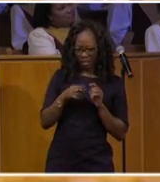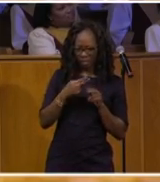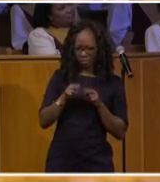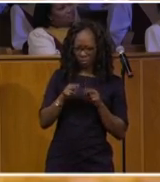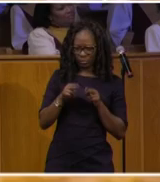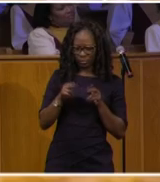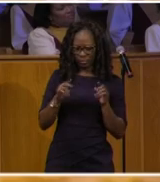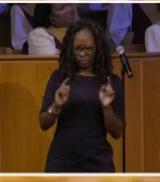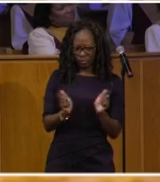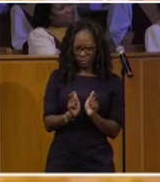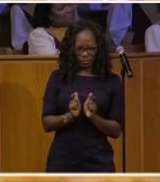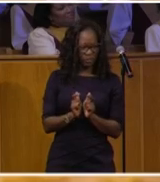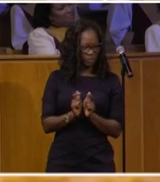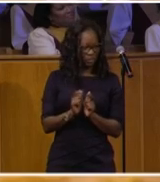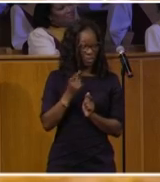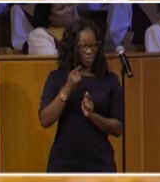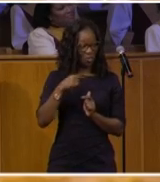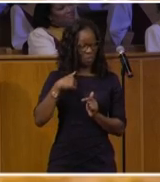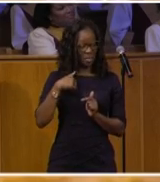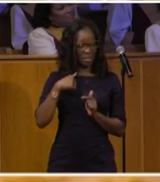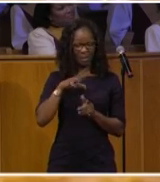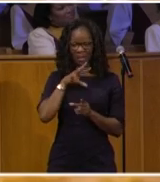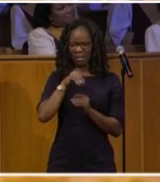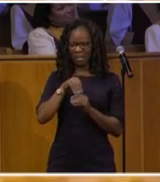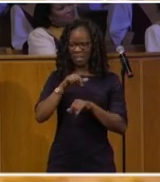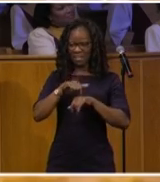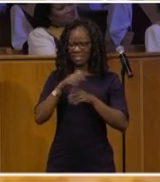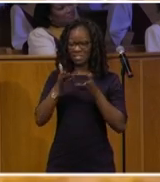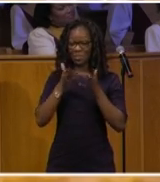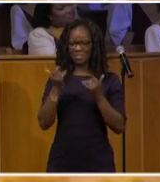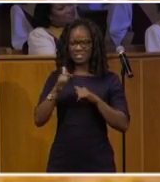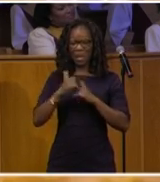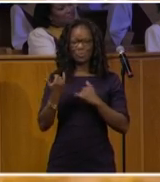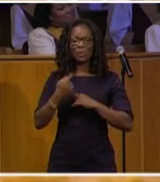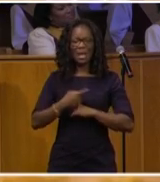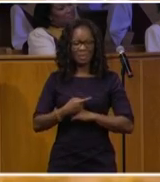bone in order to get it into the service this morning.